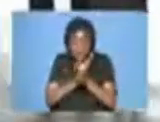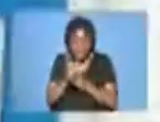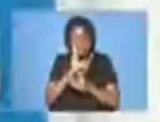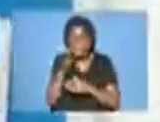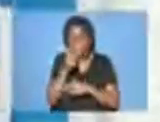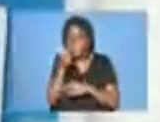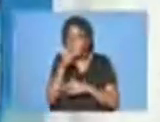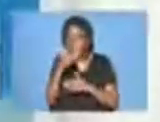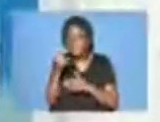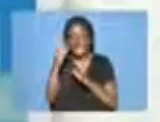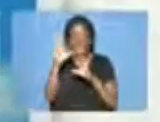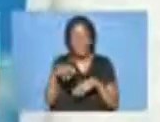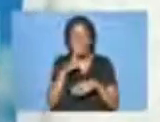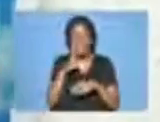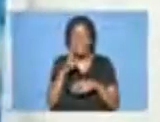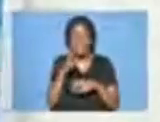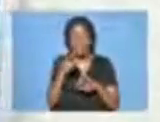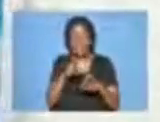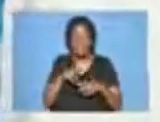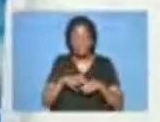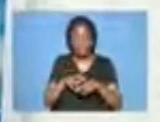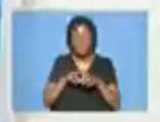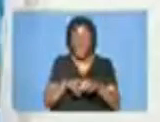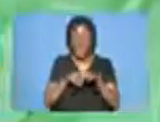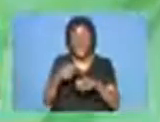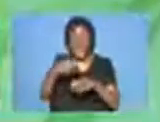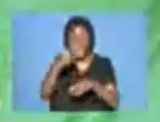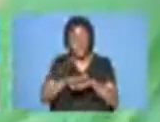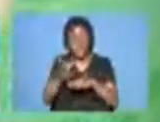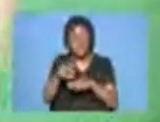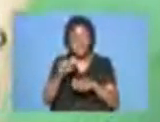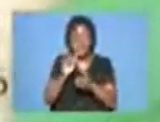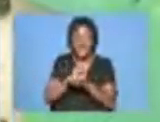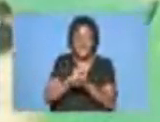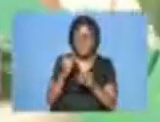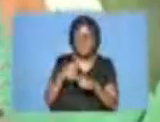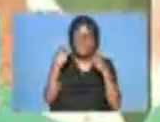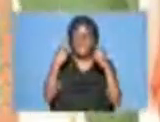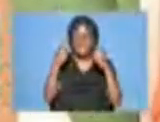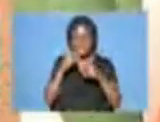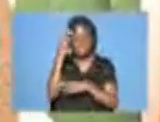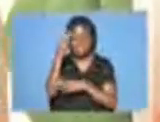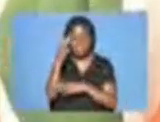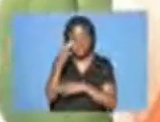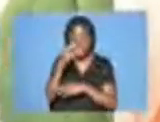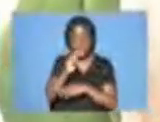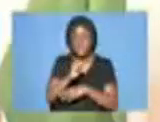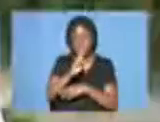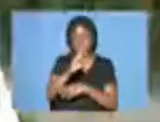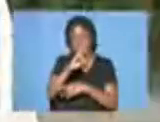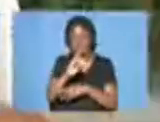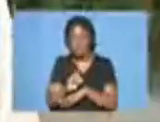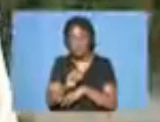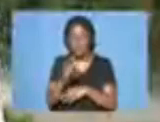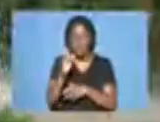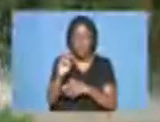be. Riding high on his academic success, the future neurosurgeon or cardiovascular surgeon has this advice for his peers.